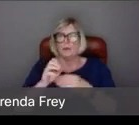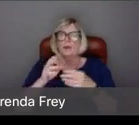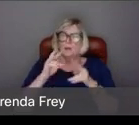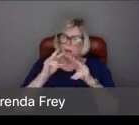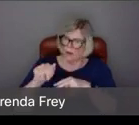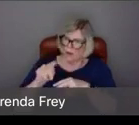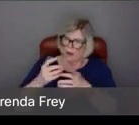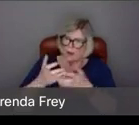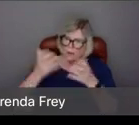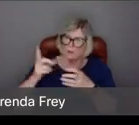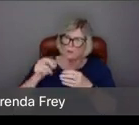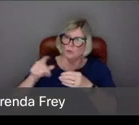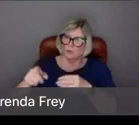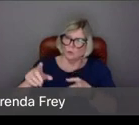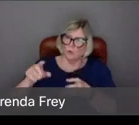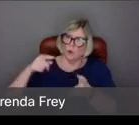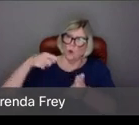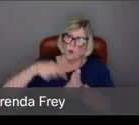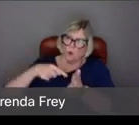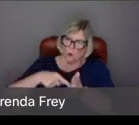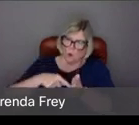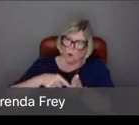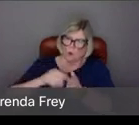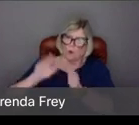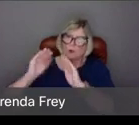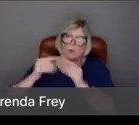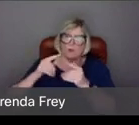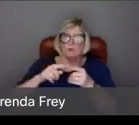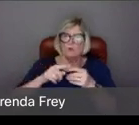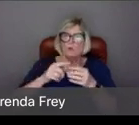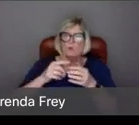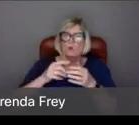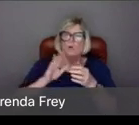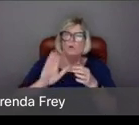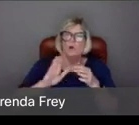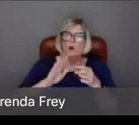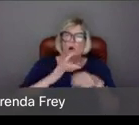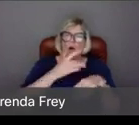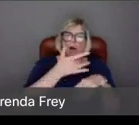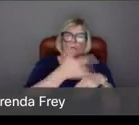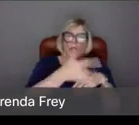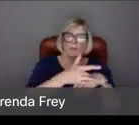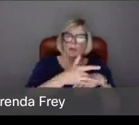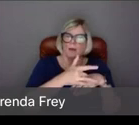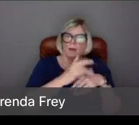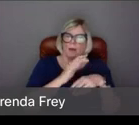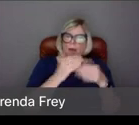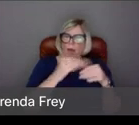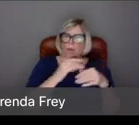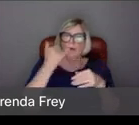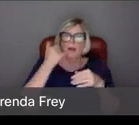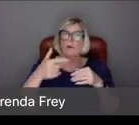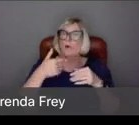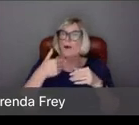owe as a percent of your total available limit. So if you're maxed out on your credit cards, that's going to have a